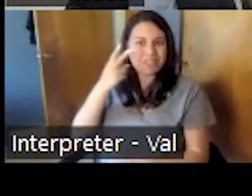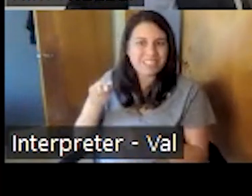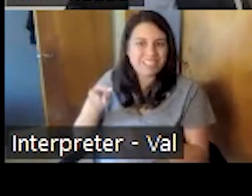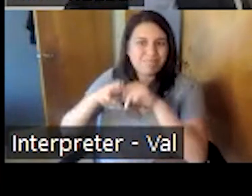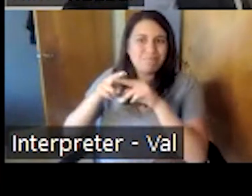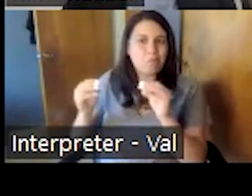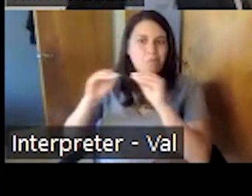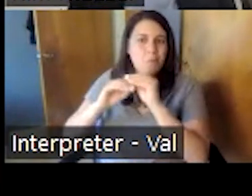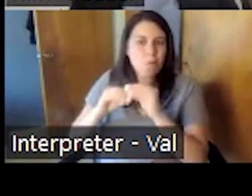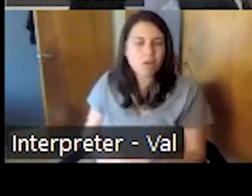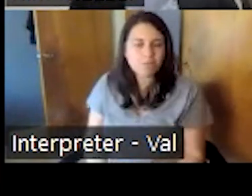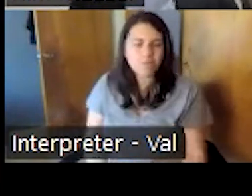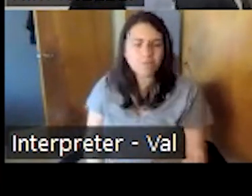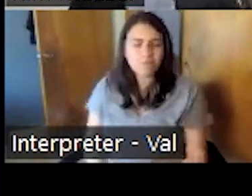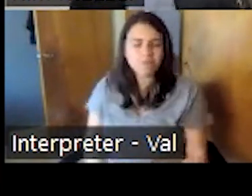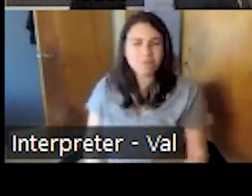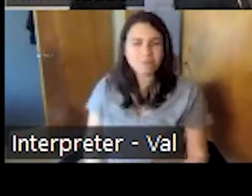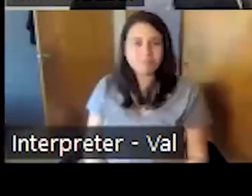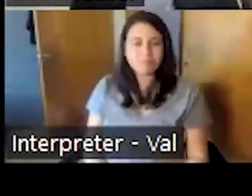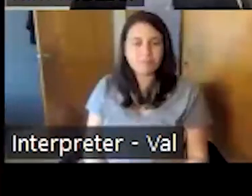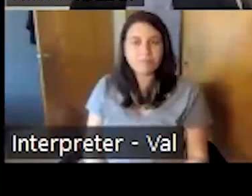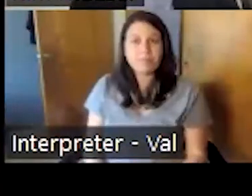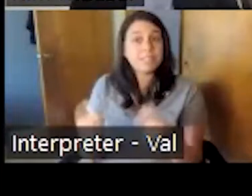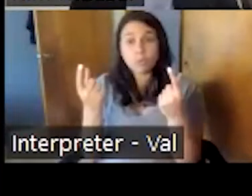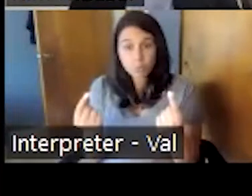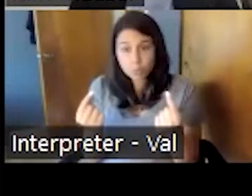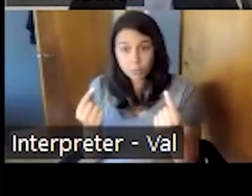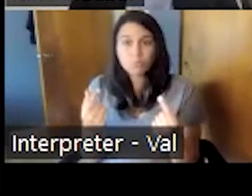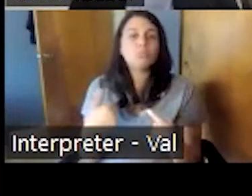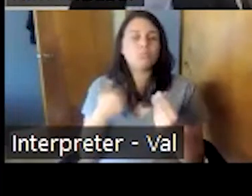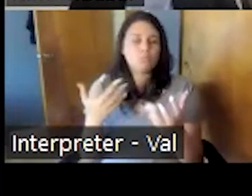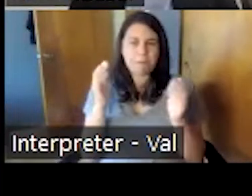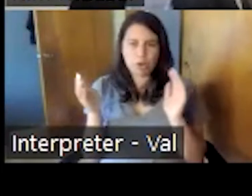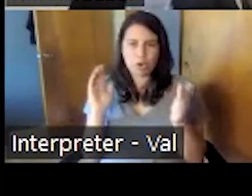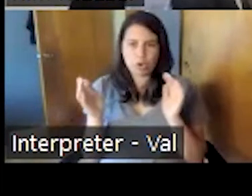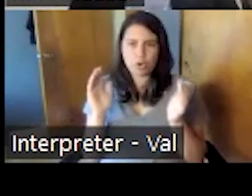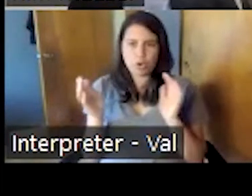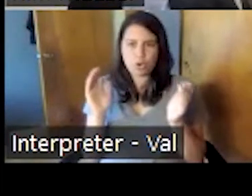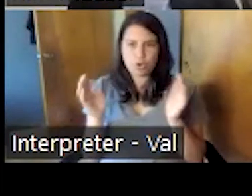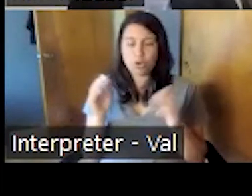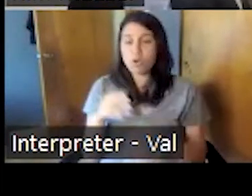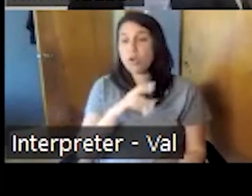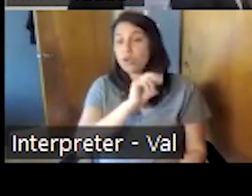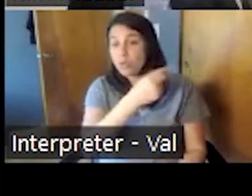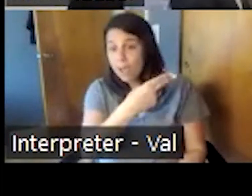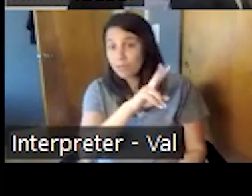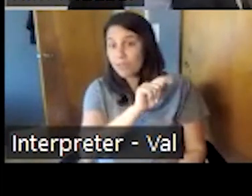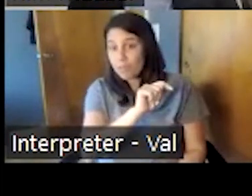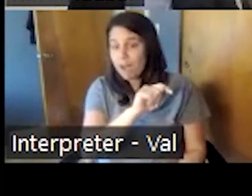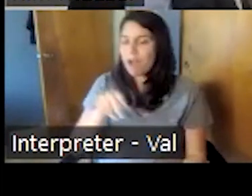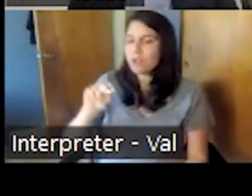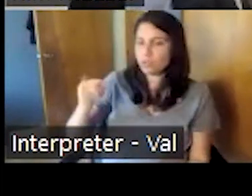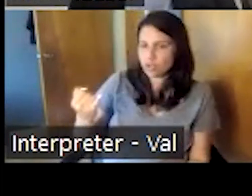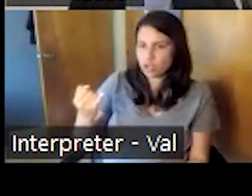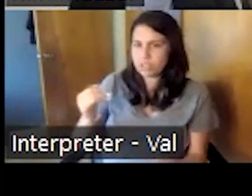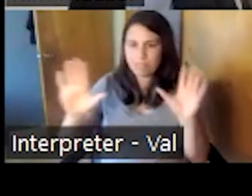function. Now, what we decided to do is to compare the results of the New Hampshire study and the New Jersey study, because even